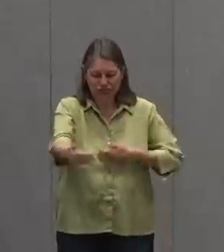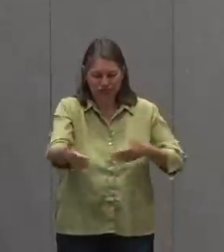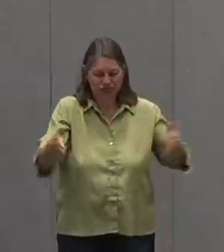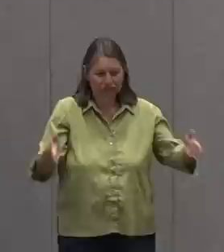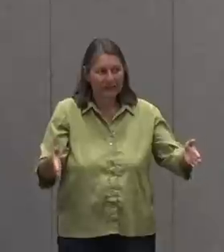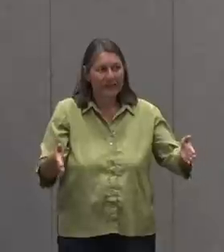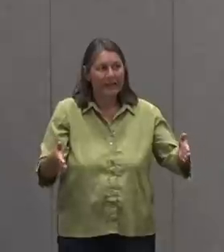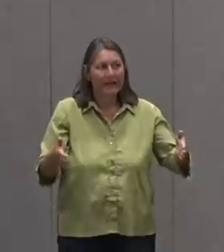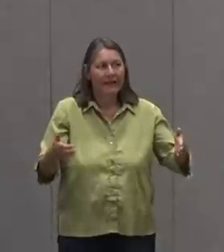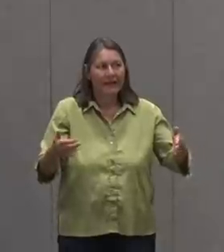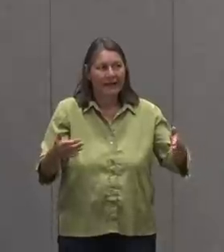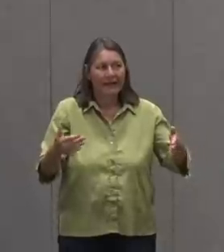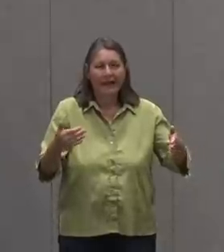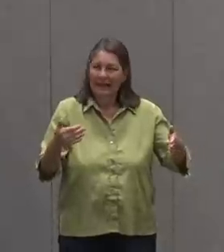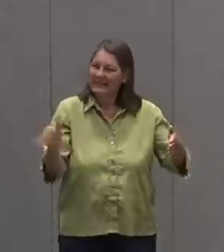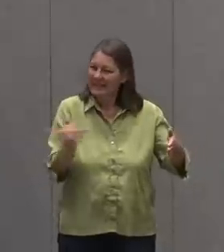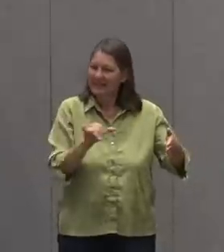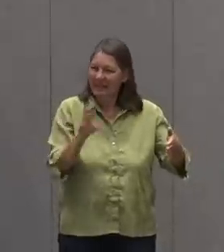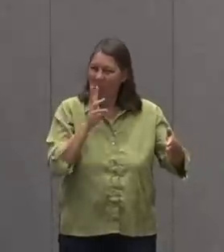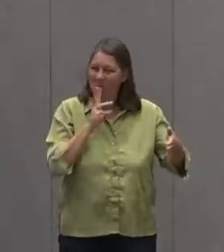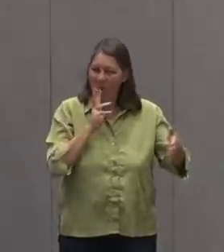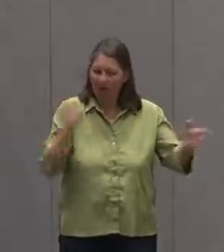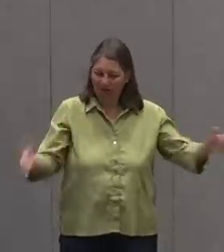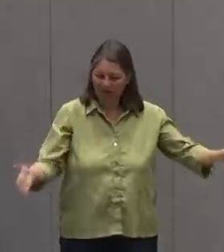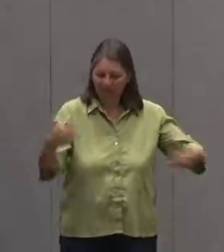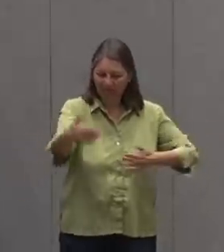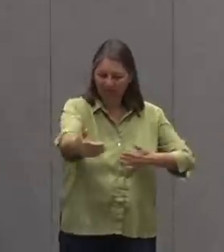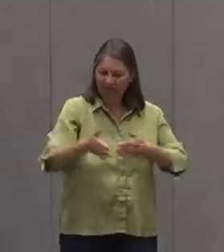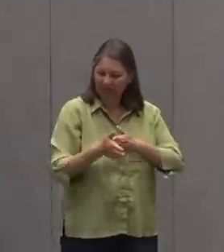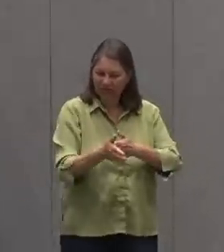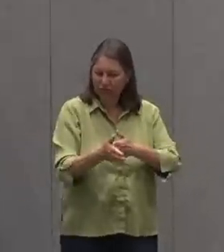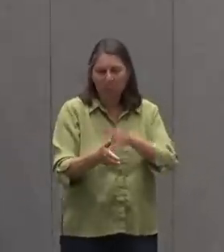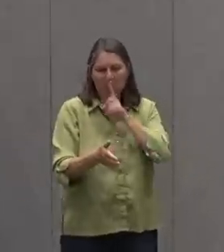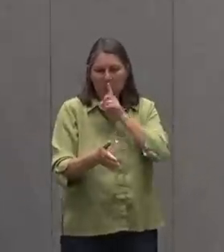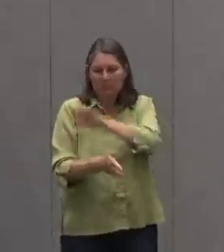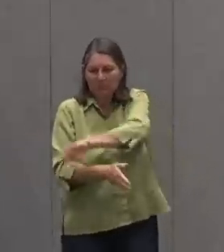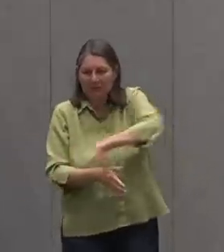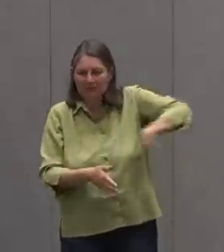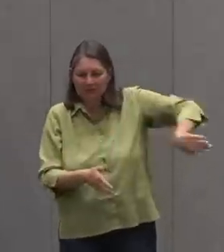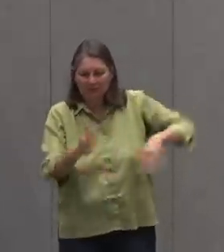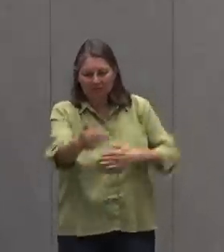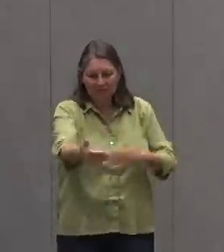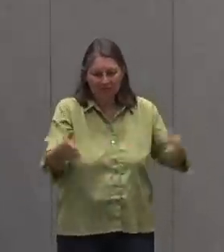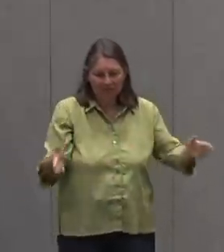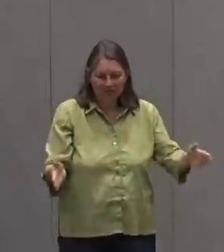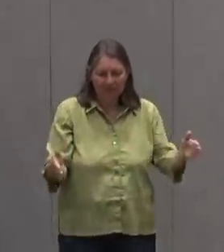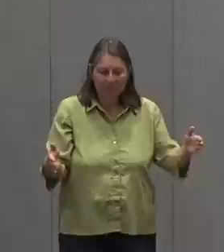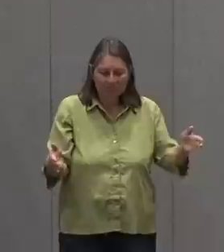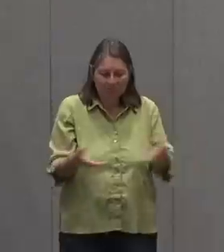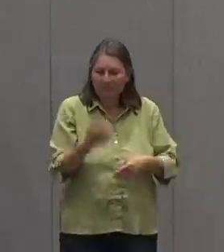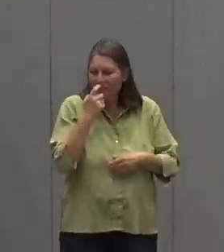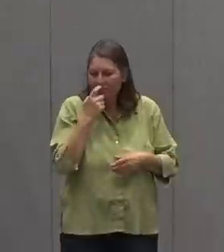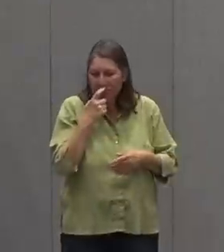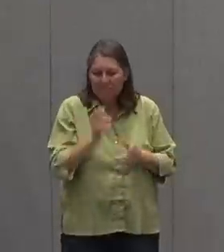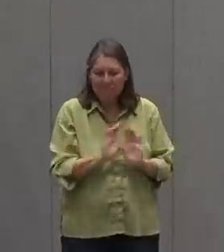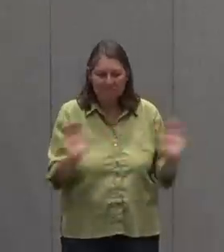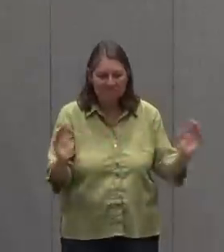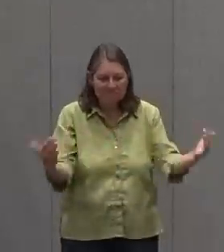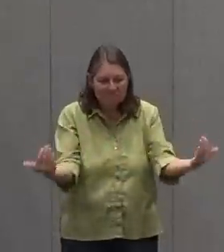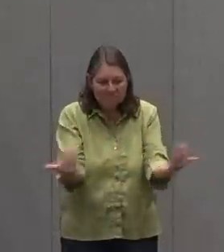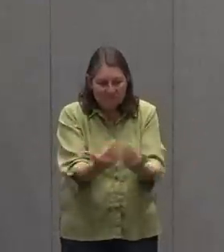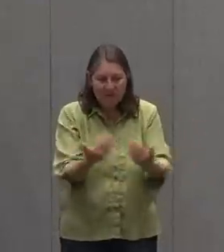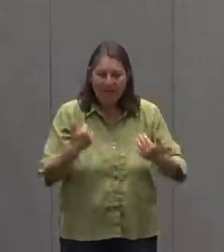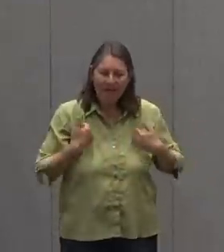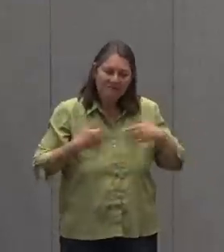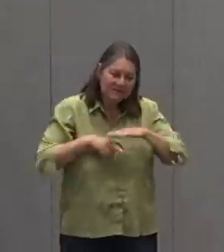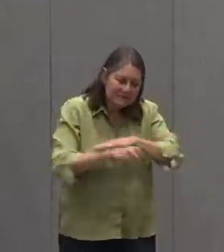has like an aquarium, but it doesn't have water, and it has living things in them, sometimes snakes. This time we